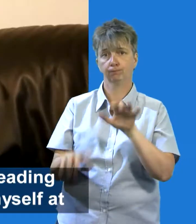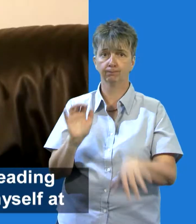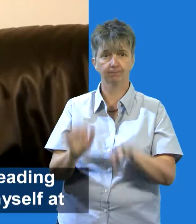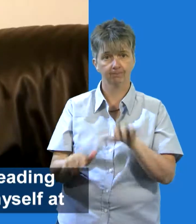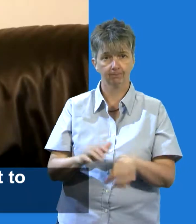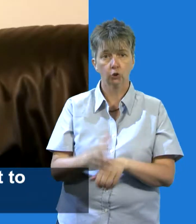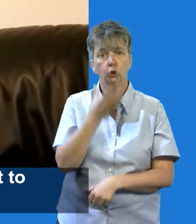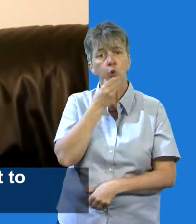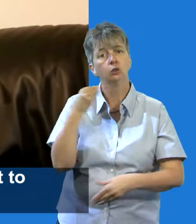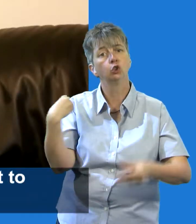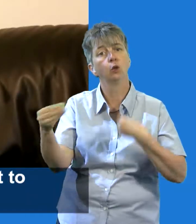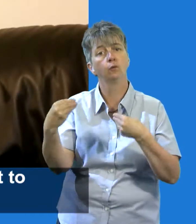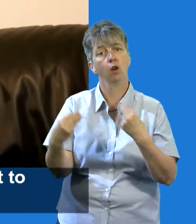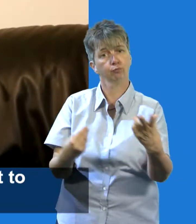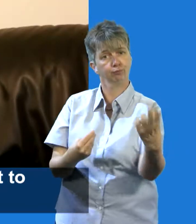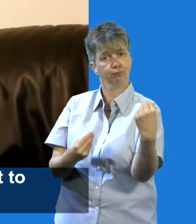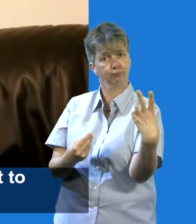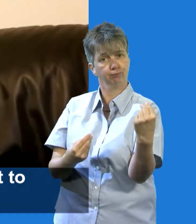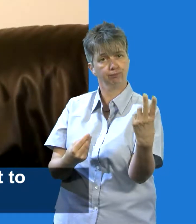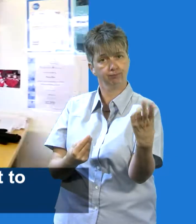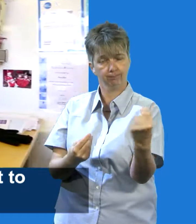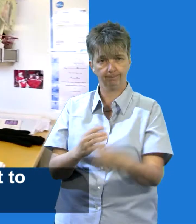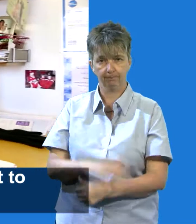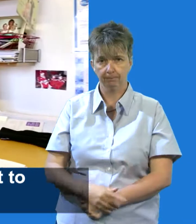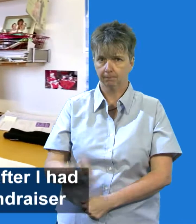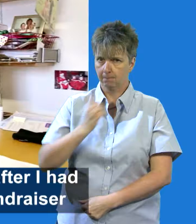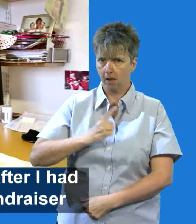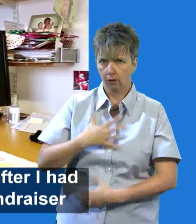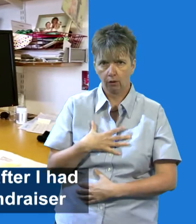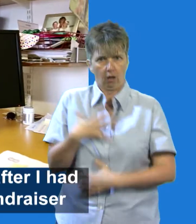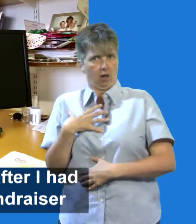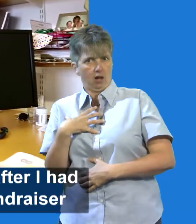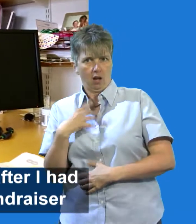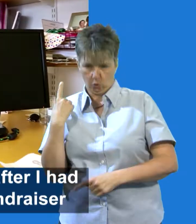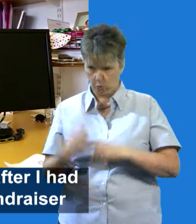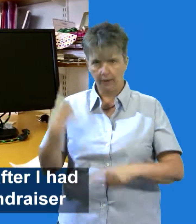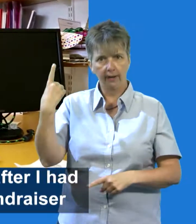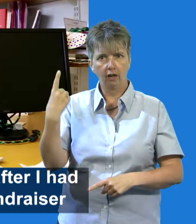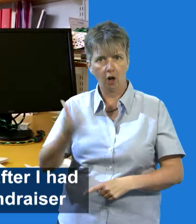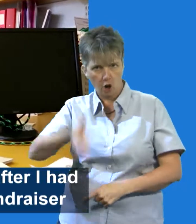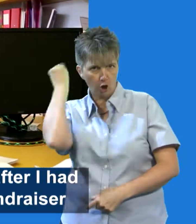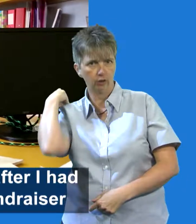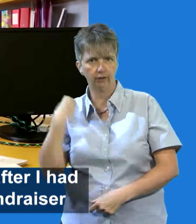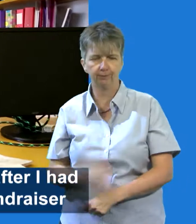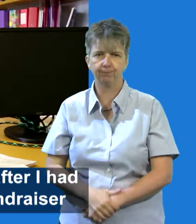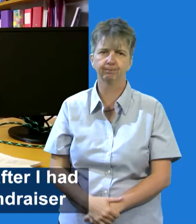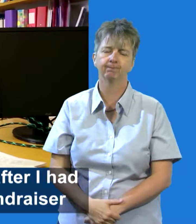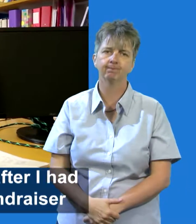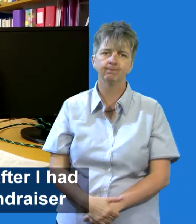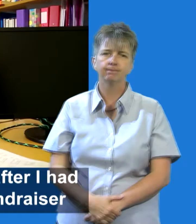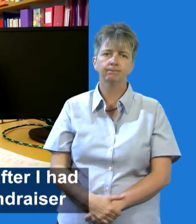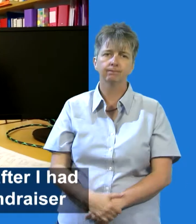even surprised myself how quickly I managed to seem to get to grips with that. I started working for CAMSite after I'd finished